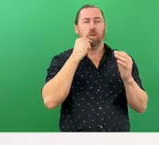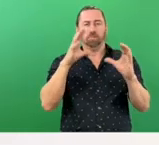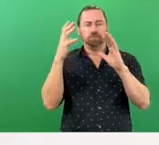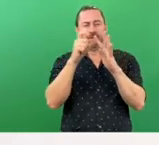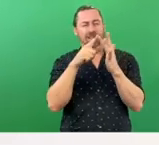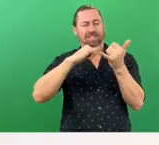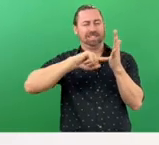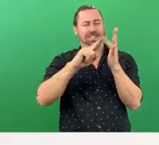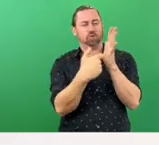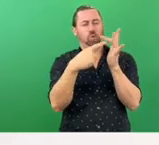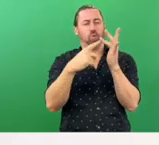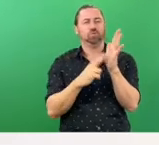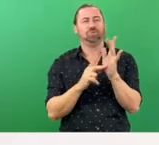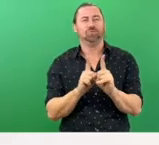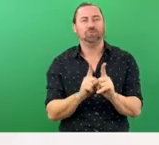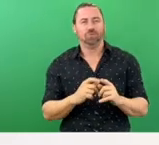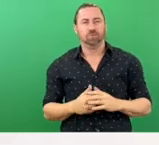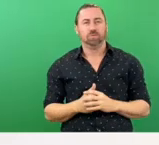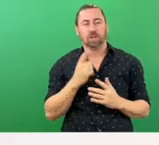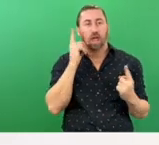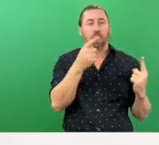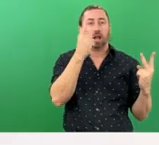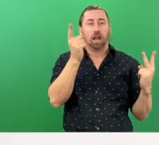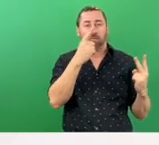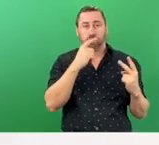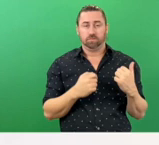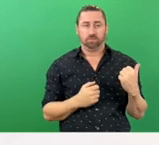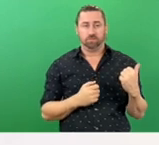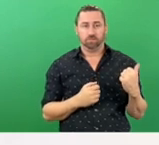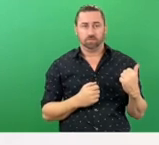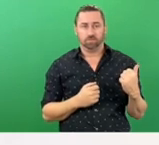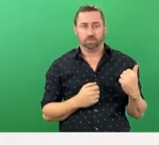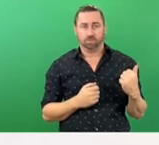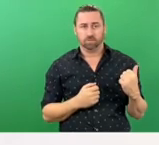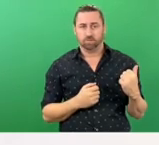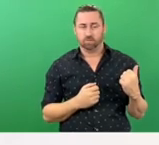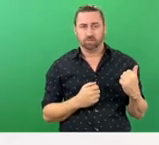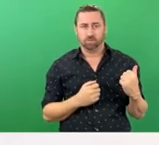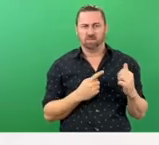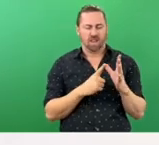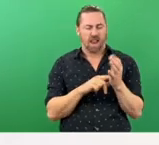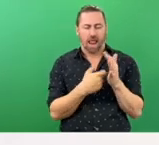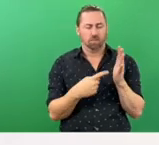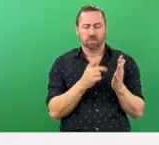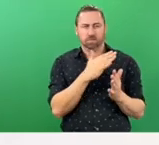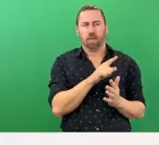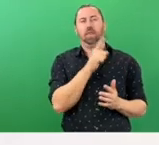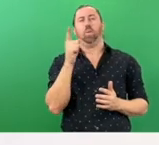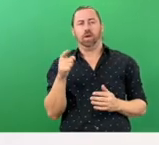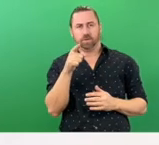reality. If I switch forward from this particular work to, I'm actually not going to go to Lambert, I'm going to go to this